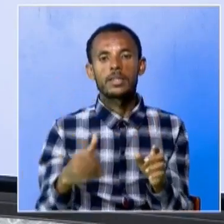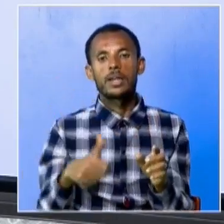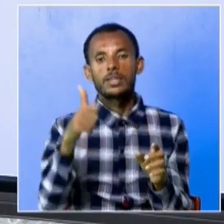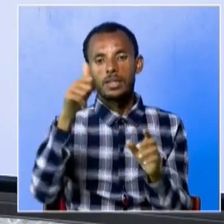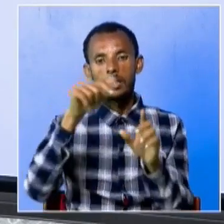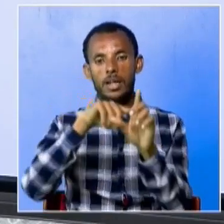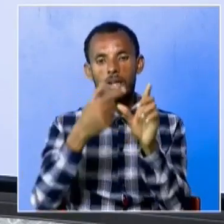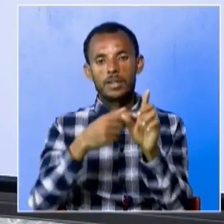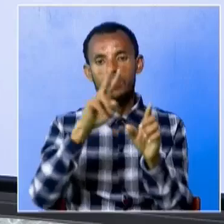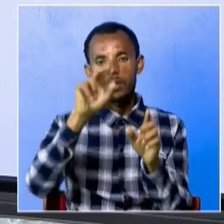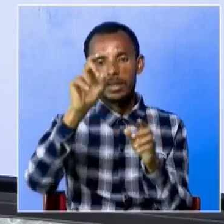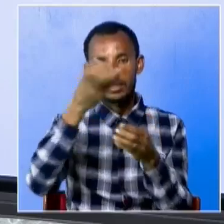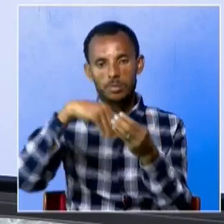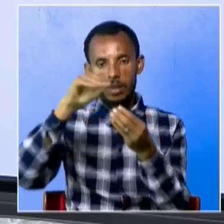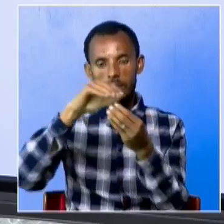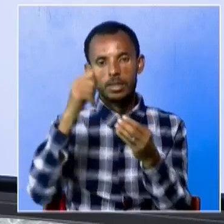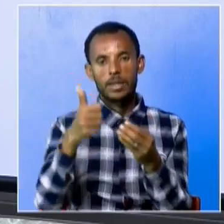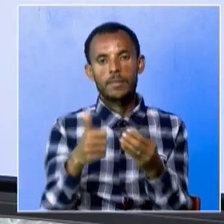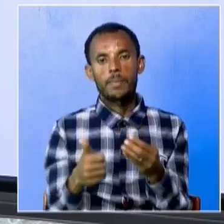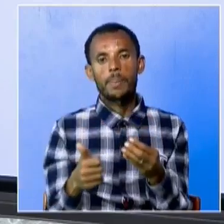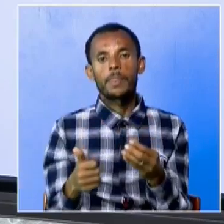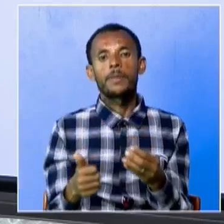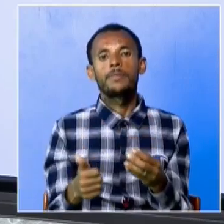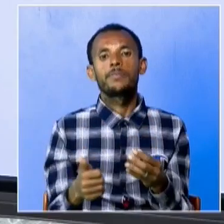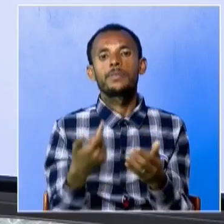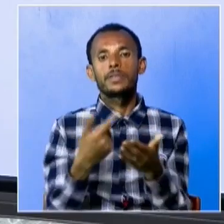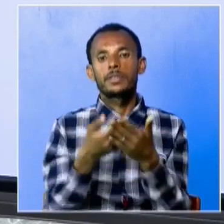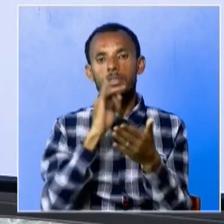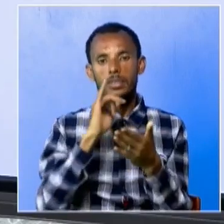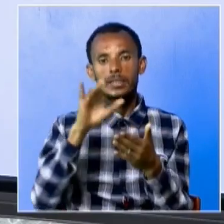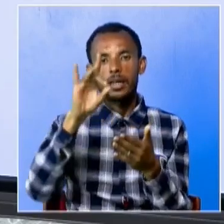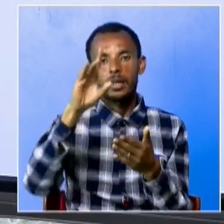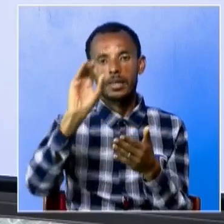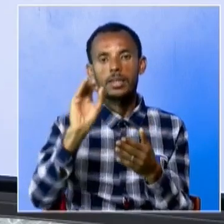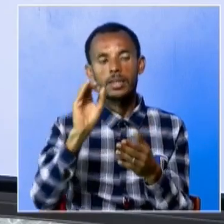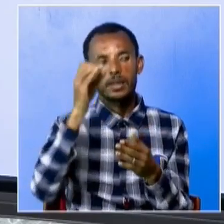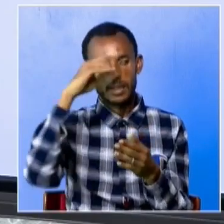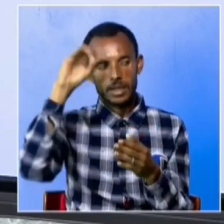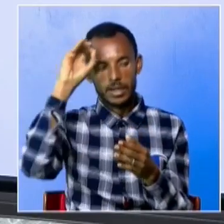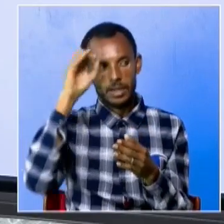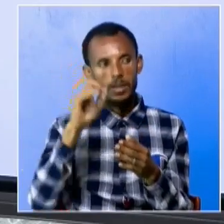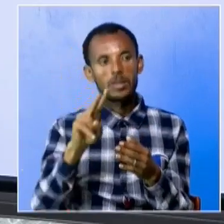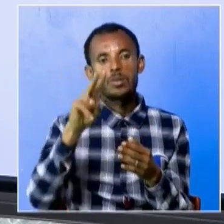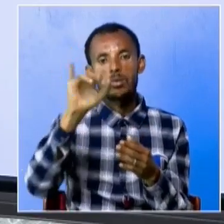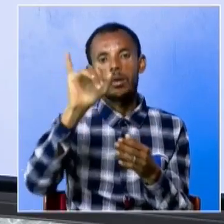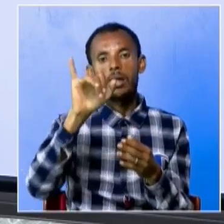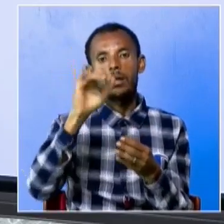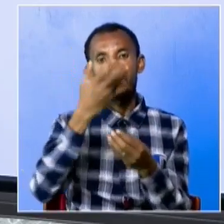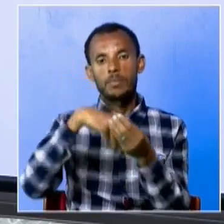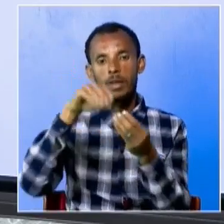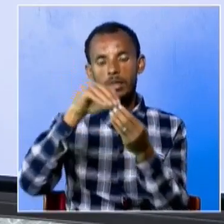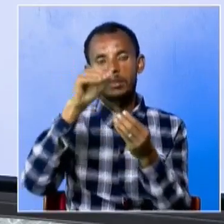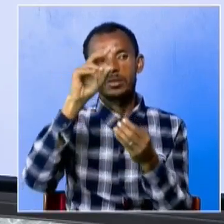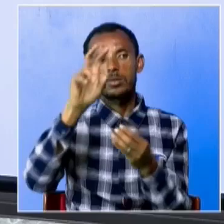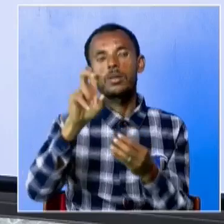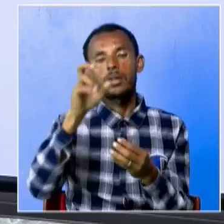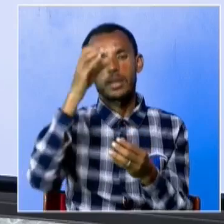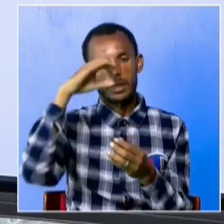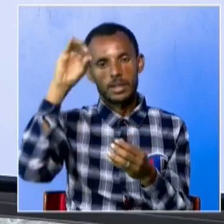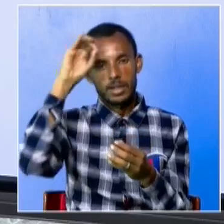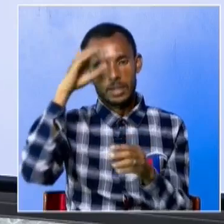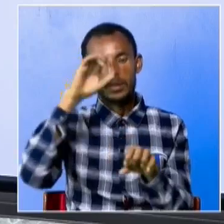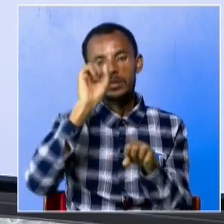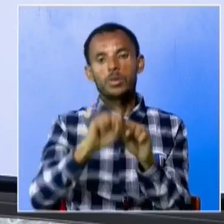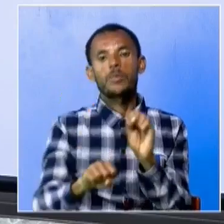angle is 2x plus 10 degree, here this is 80 degree, and 2y plus 20 degree.